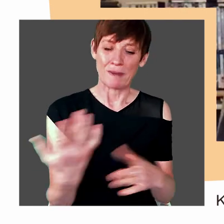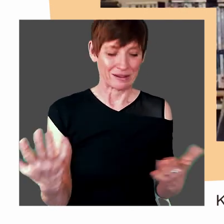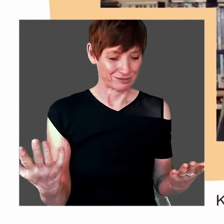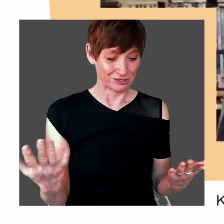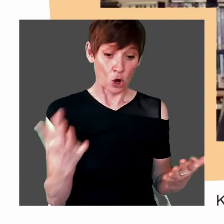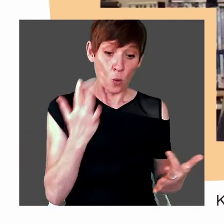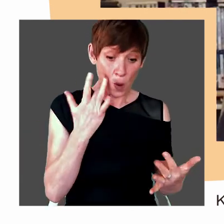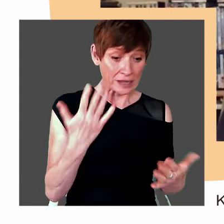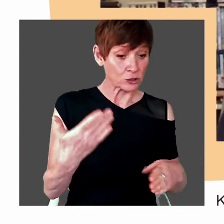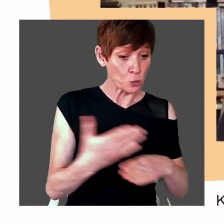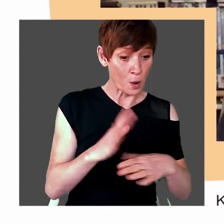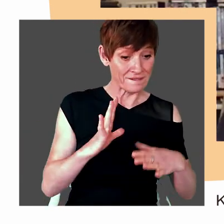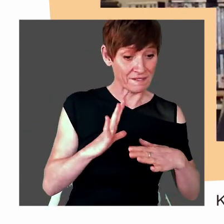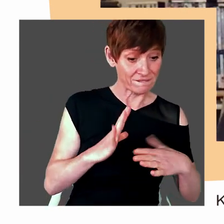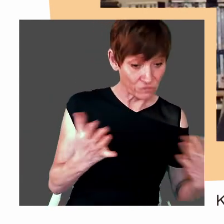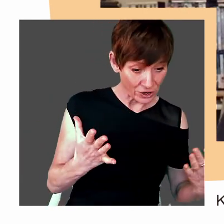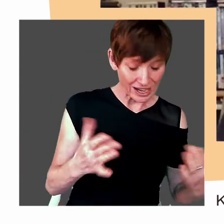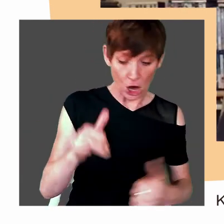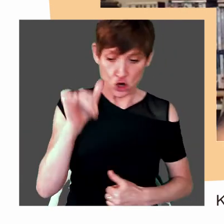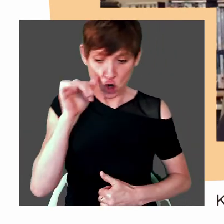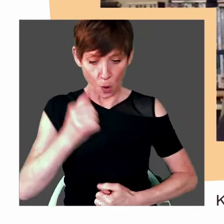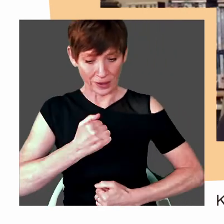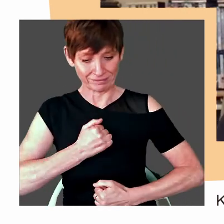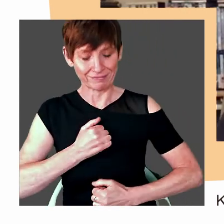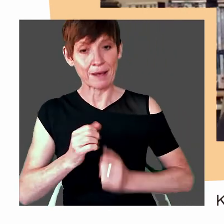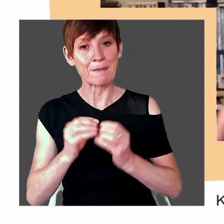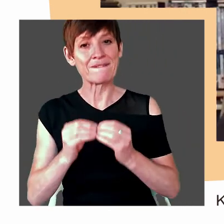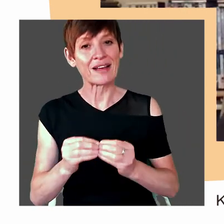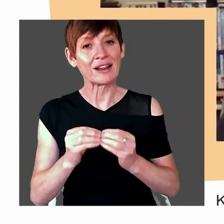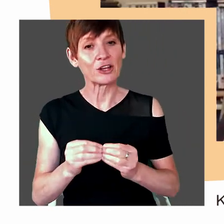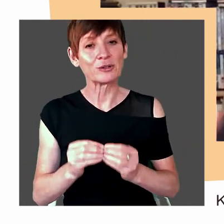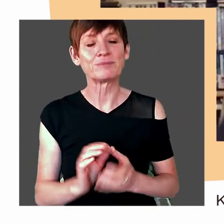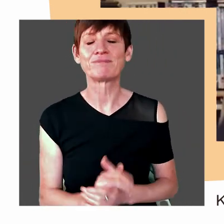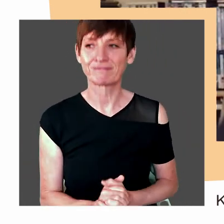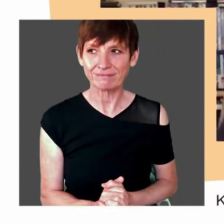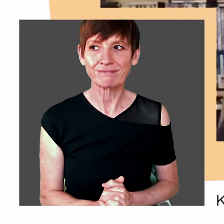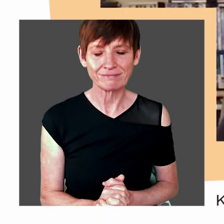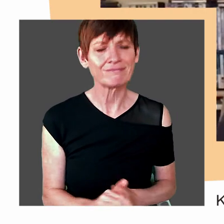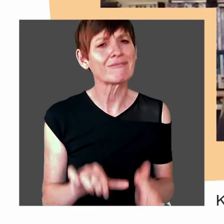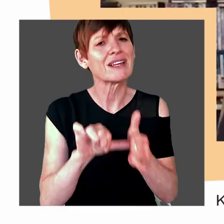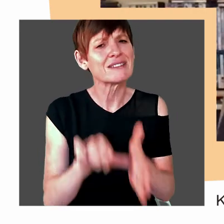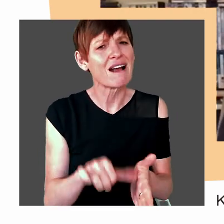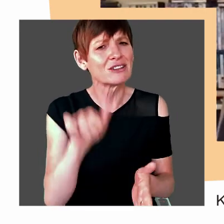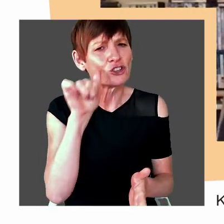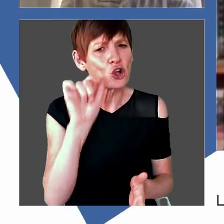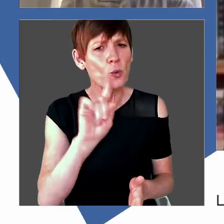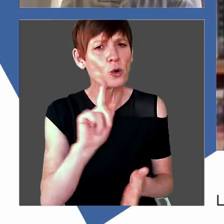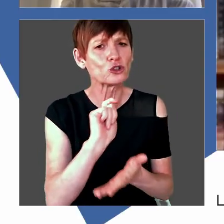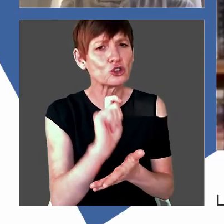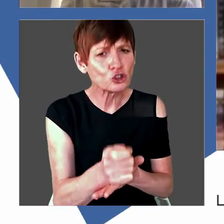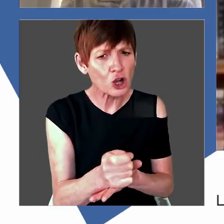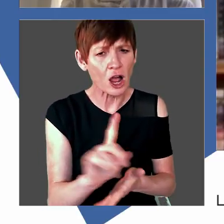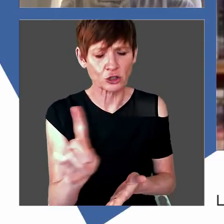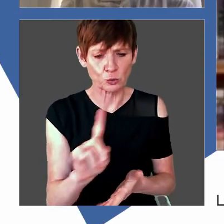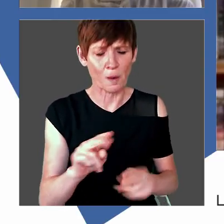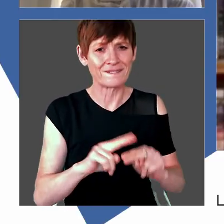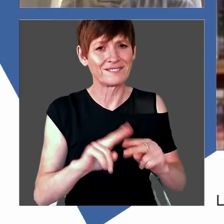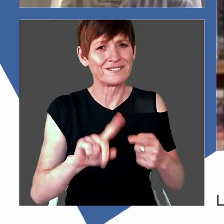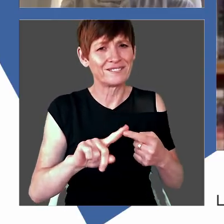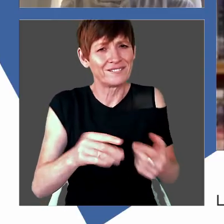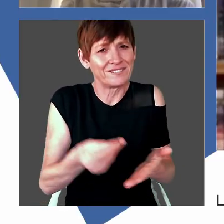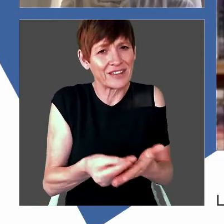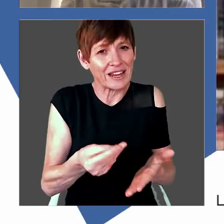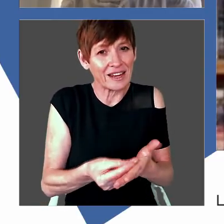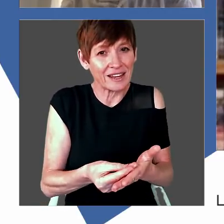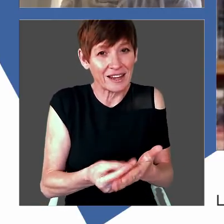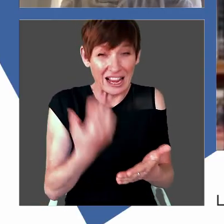value. Yes, it's really hard to know how much to charge as well, and what your fees are. I don't know if you guys want to chip in